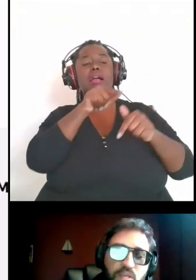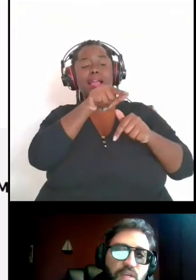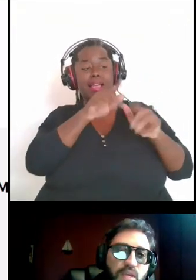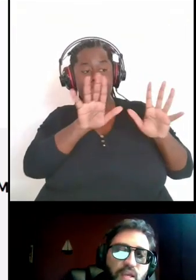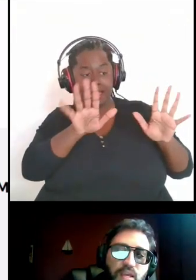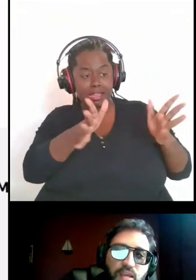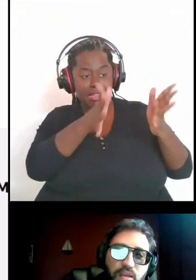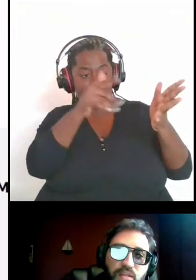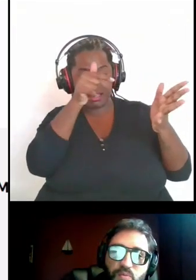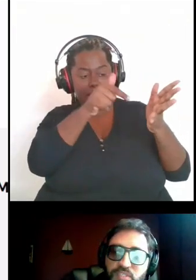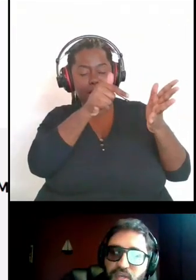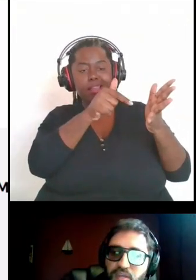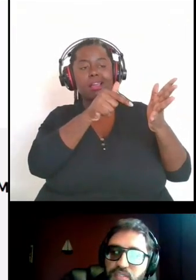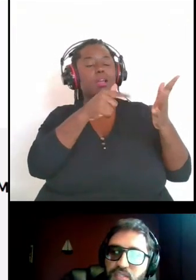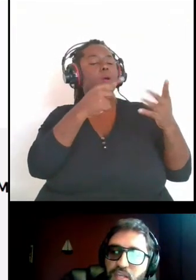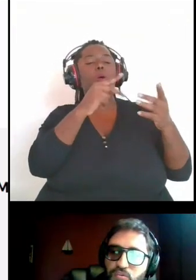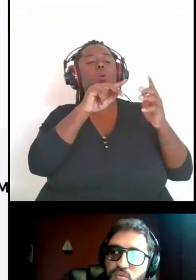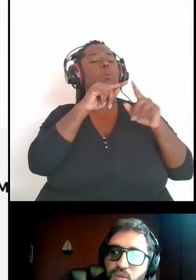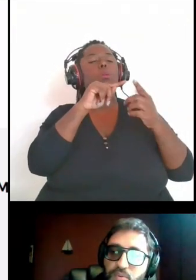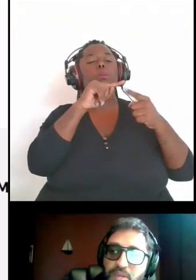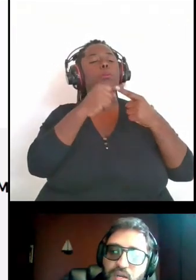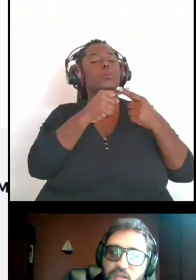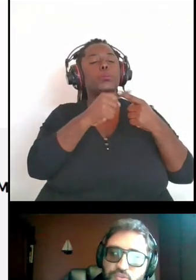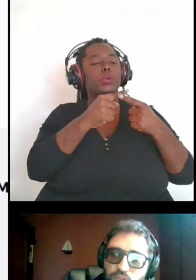relates to yeah